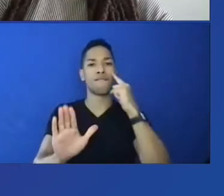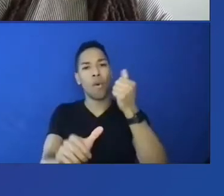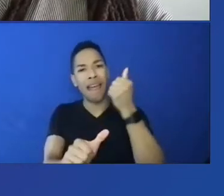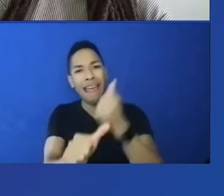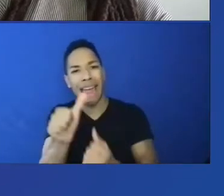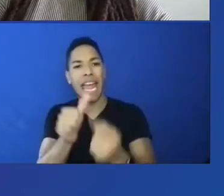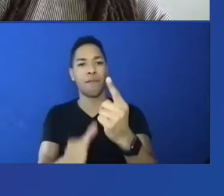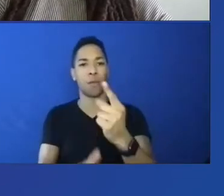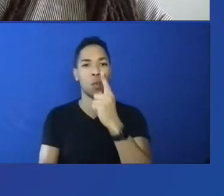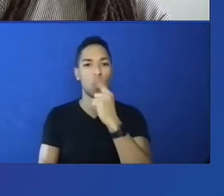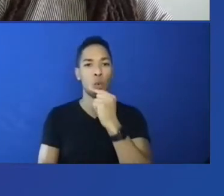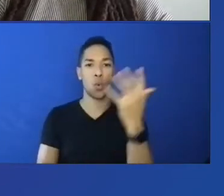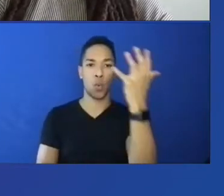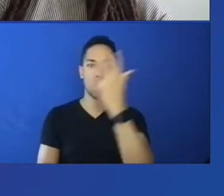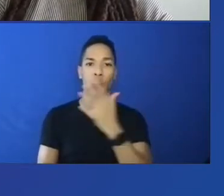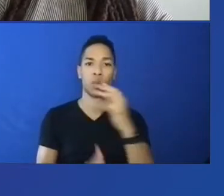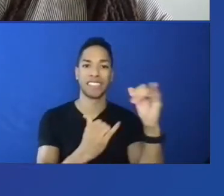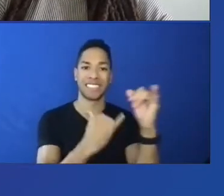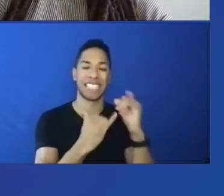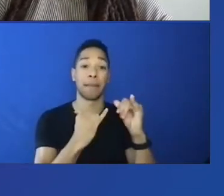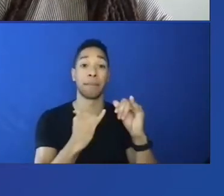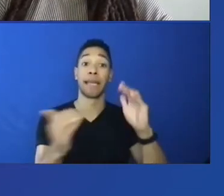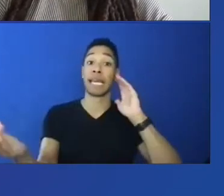everyone who looks like us, rather than